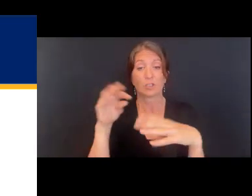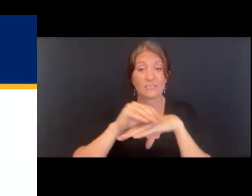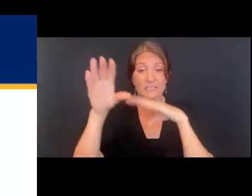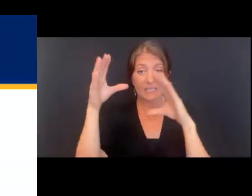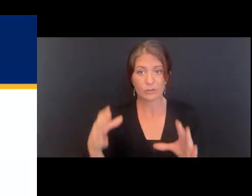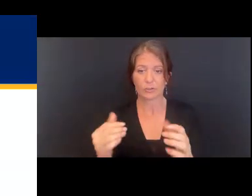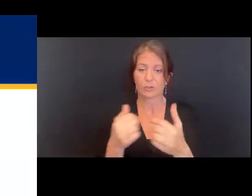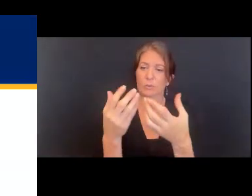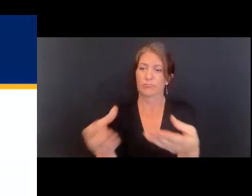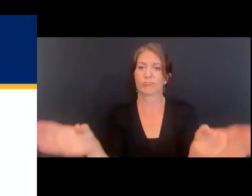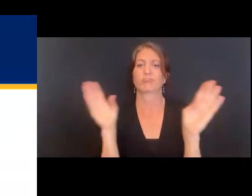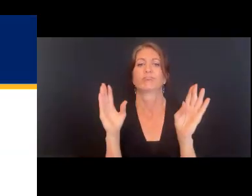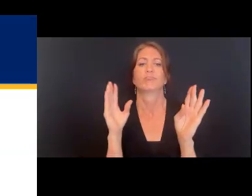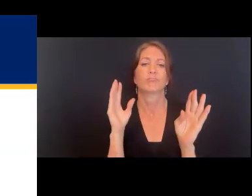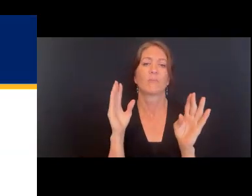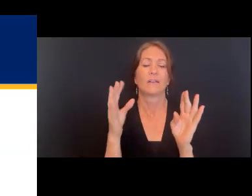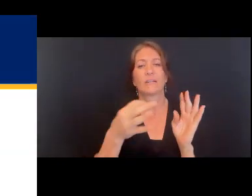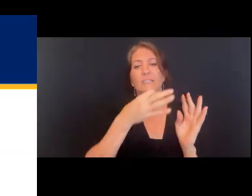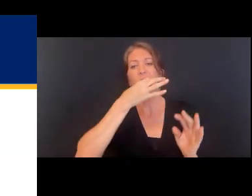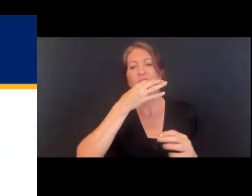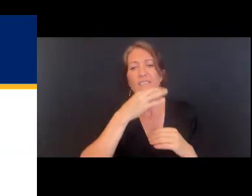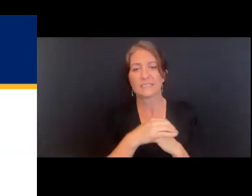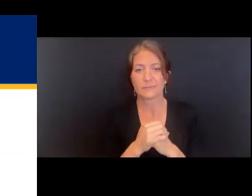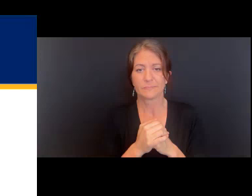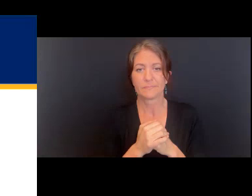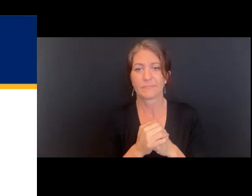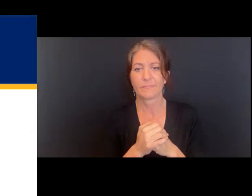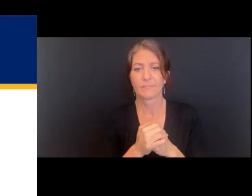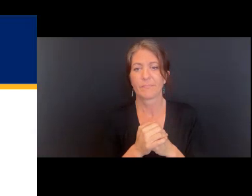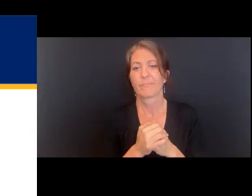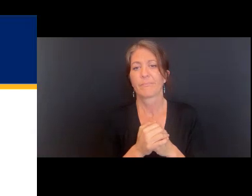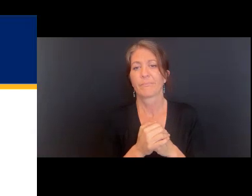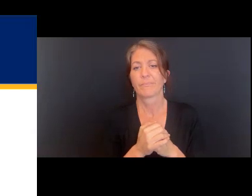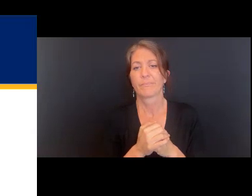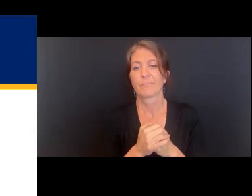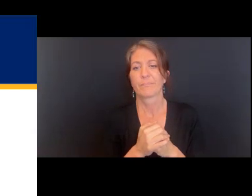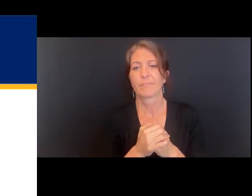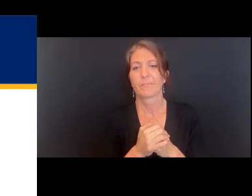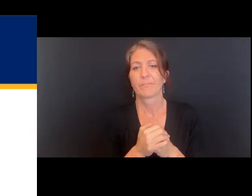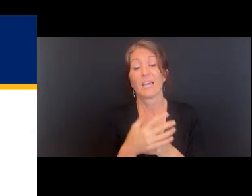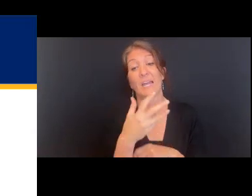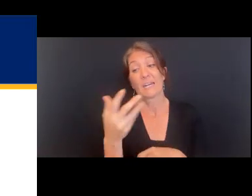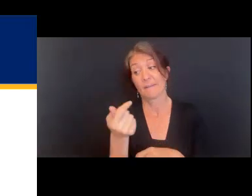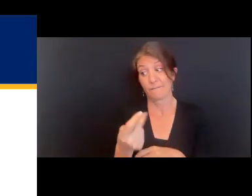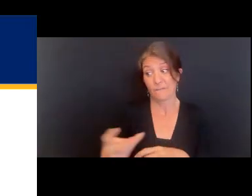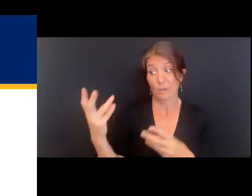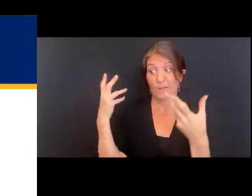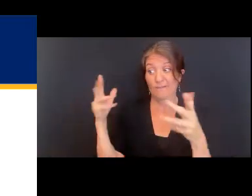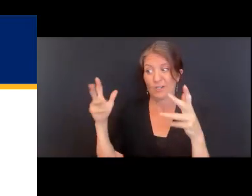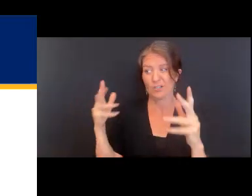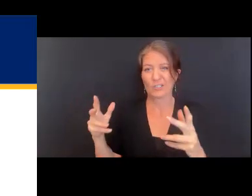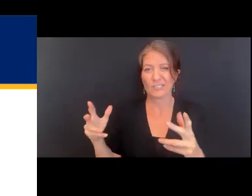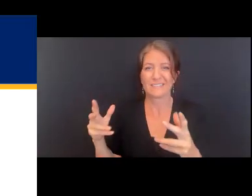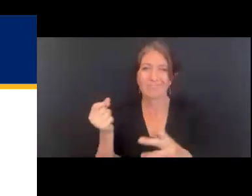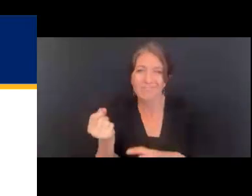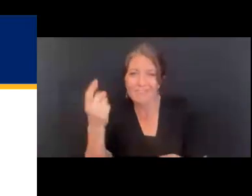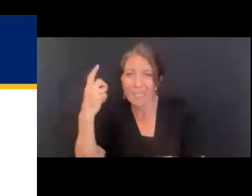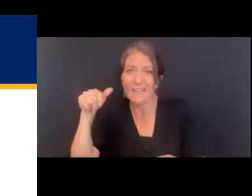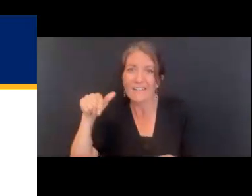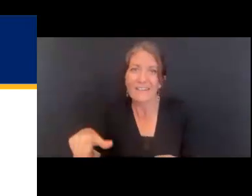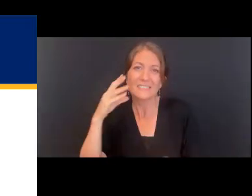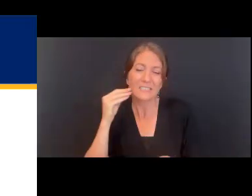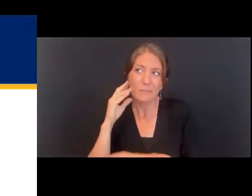and expertise. Also a few that have actually lived the experience and have used the services